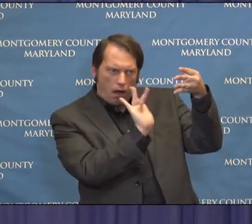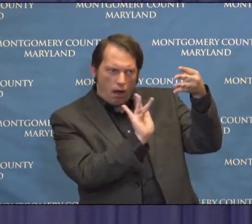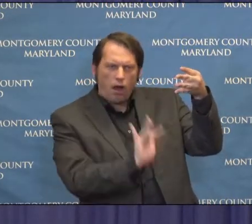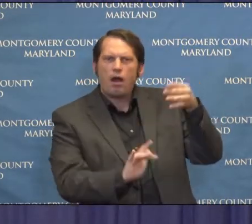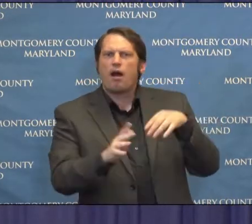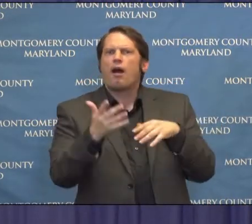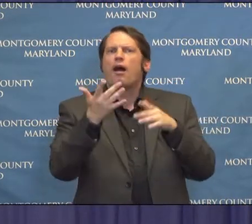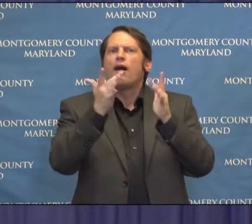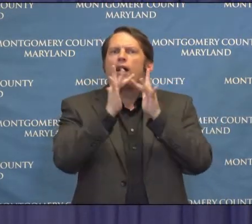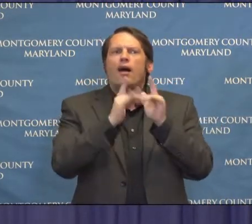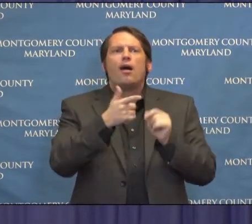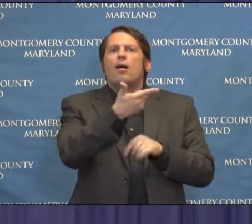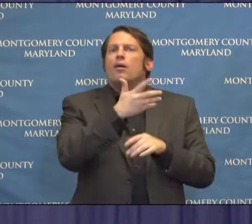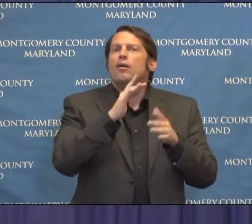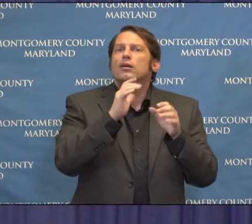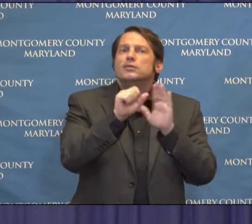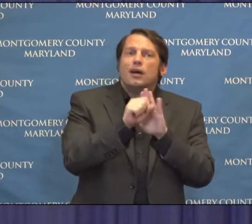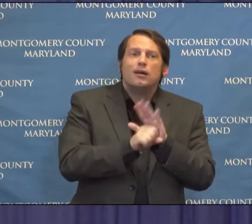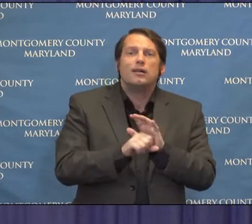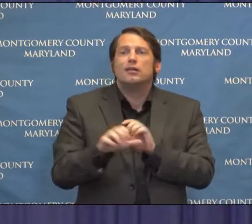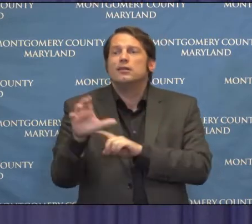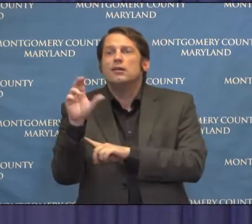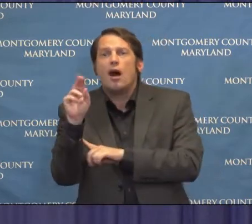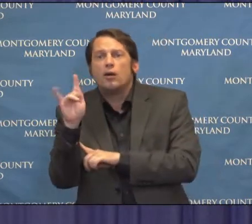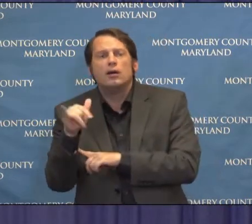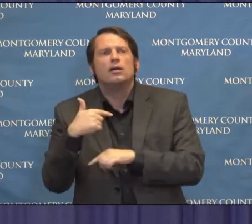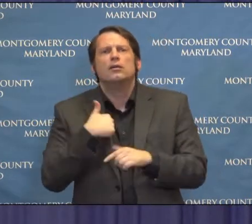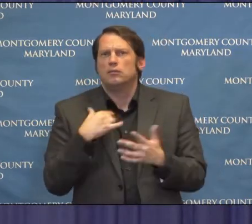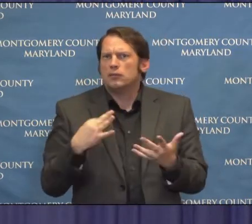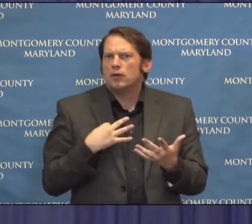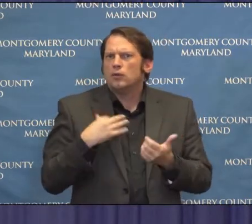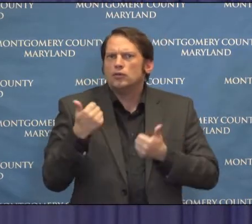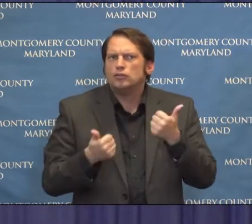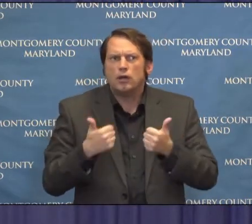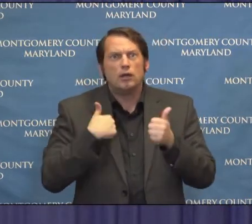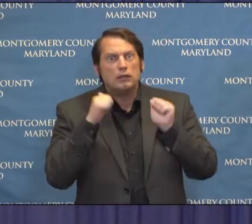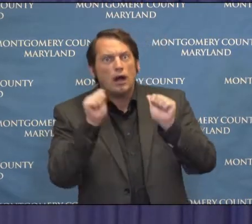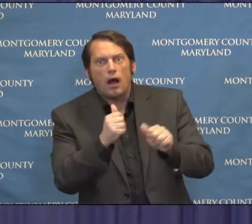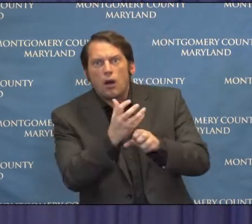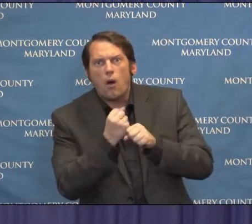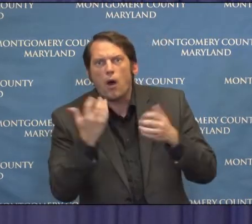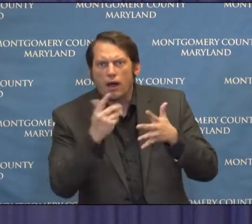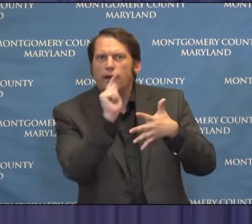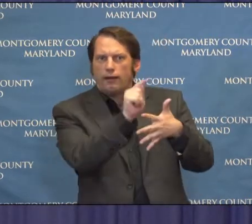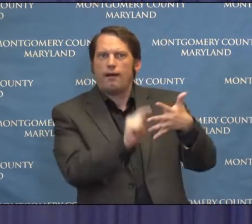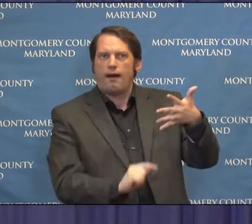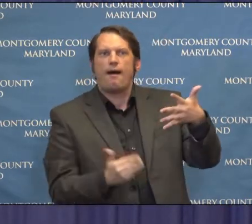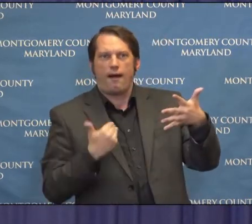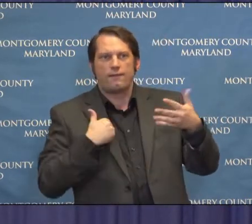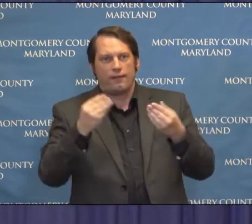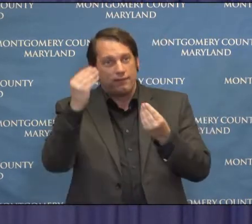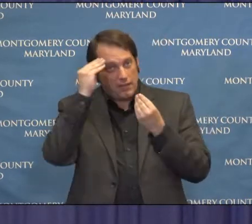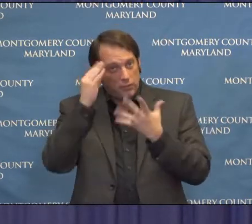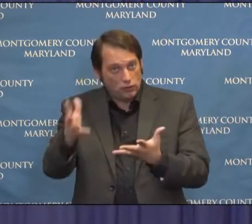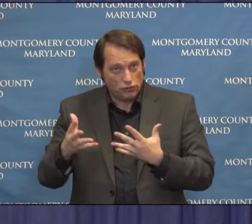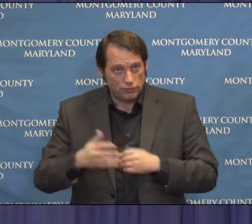for. We know there's a problem with unemployment because if you're undocumented, you're not eligible for